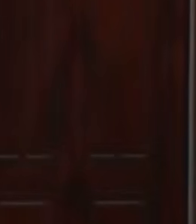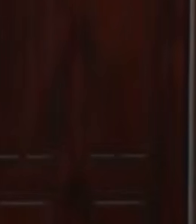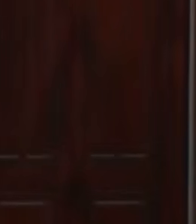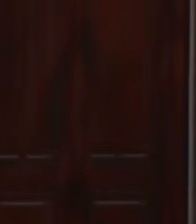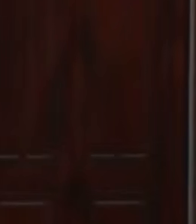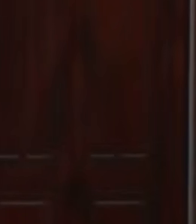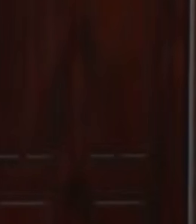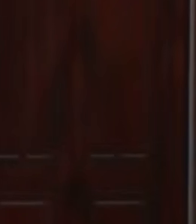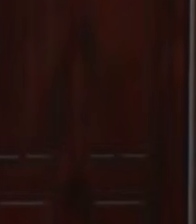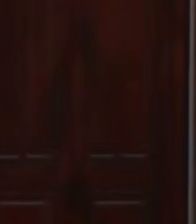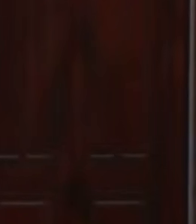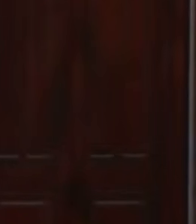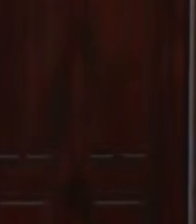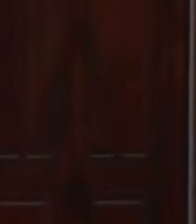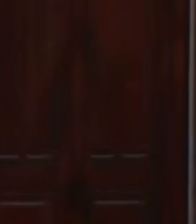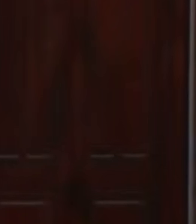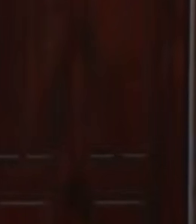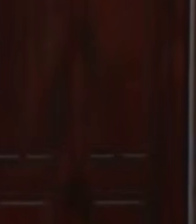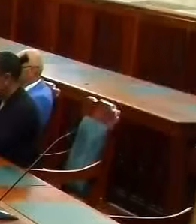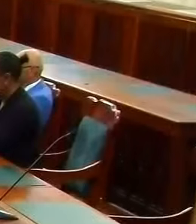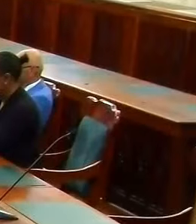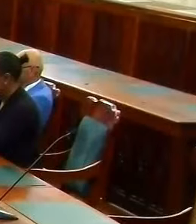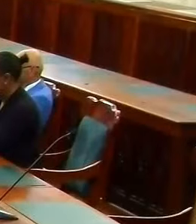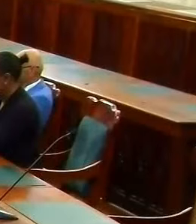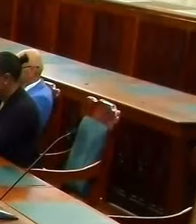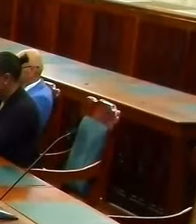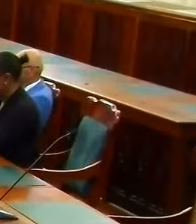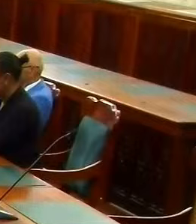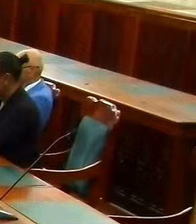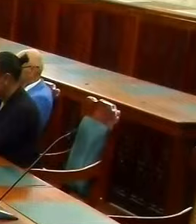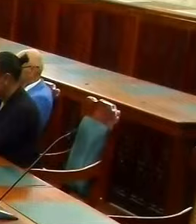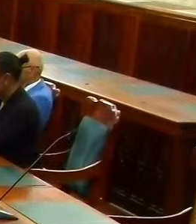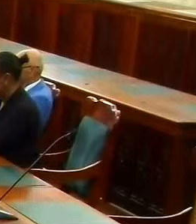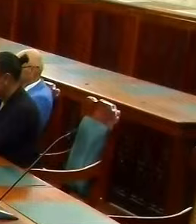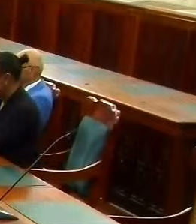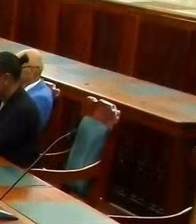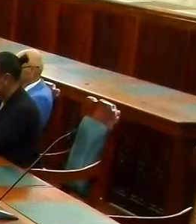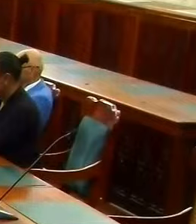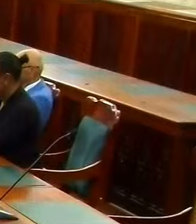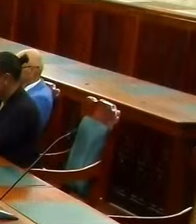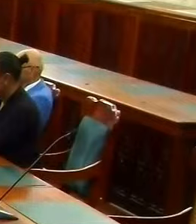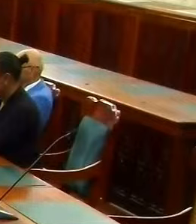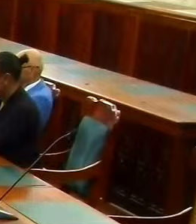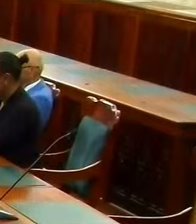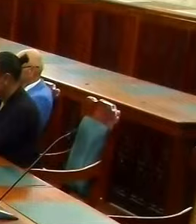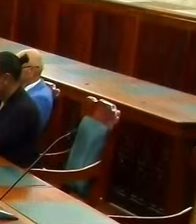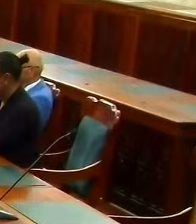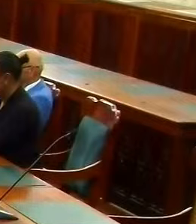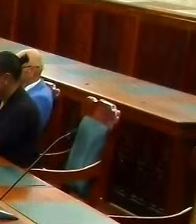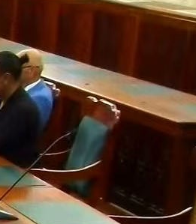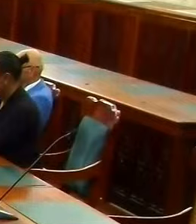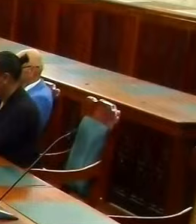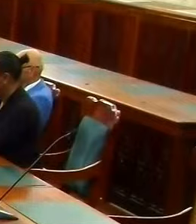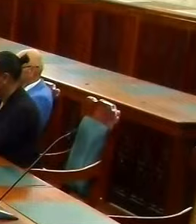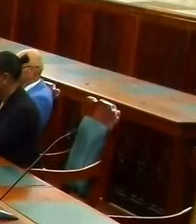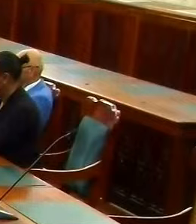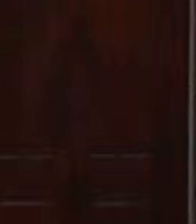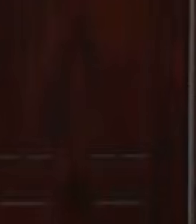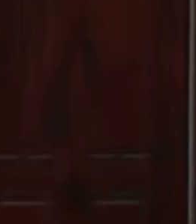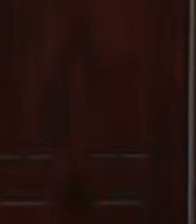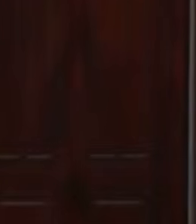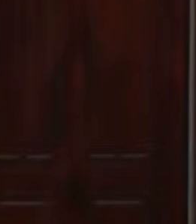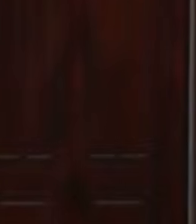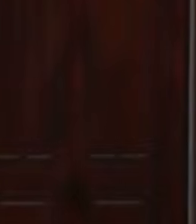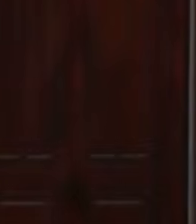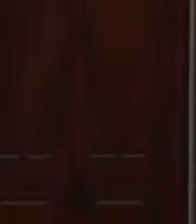time. All those honorable members in favor, please say aye. Aye. Those against, please say no. We think the ayes have it. Statements by